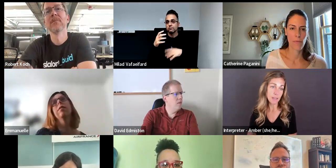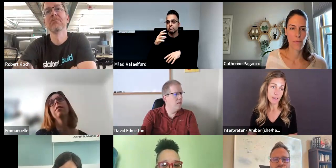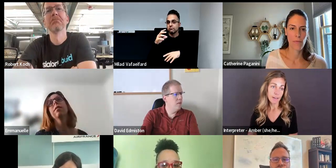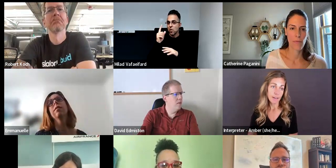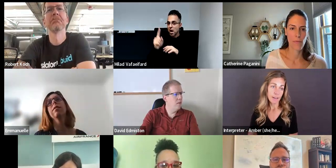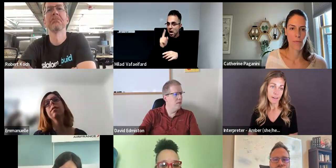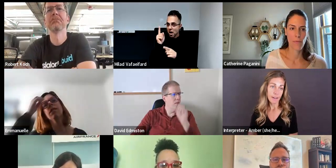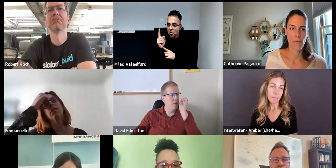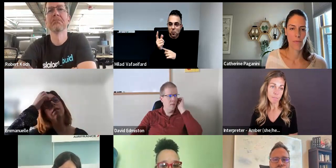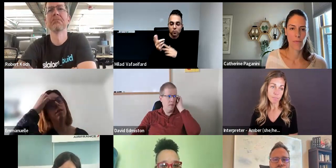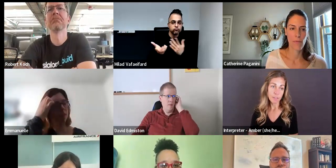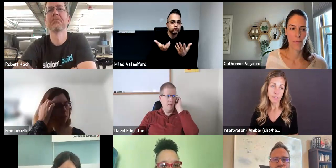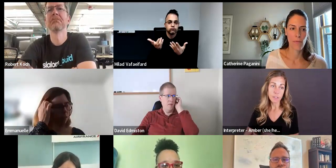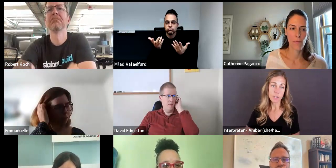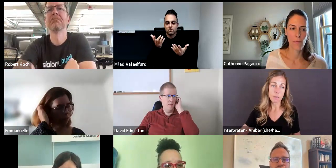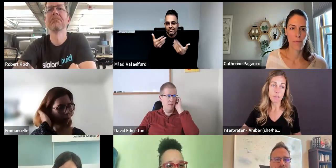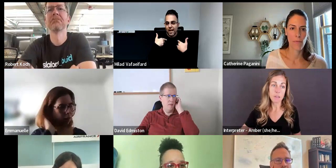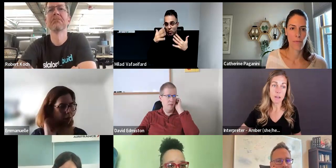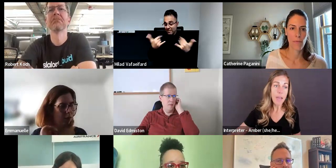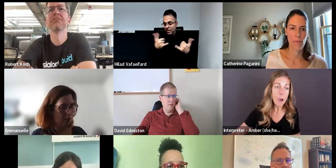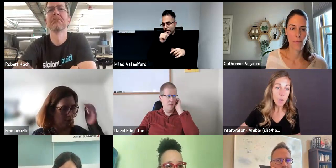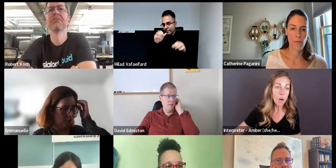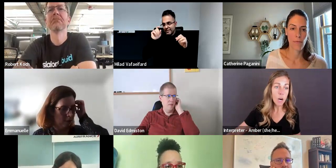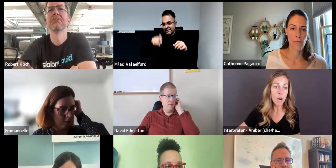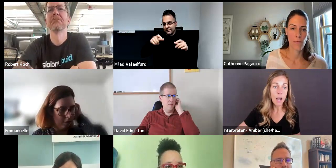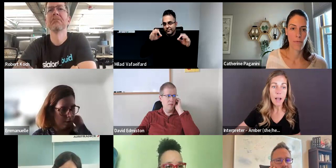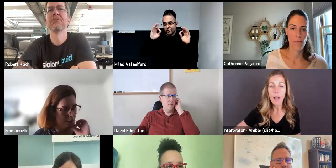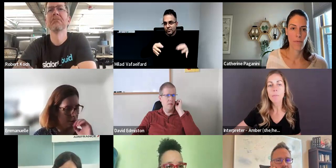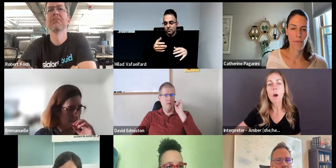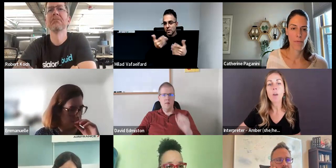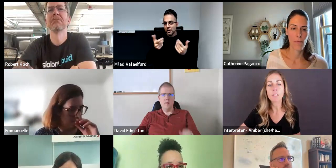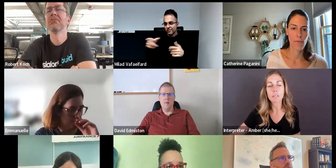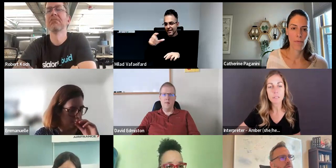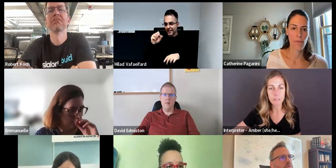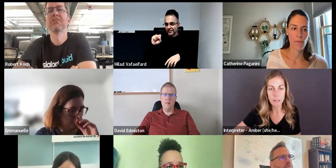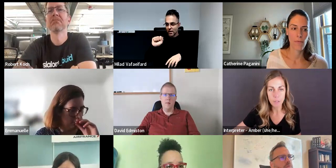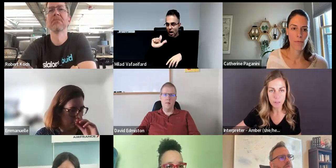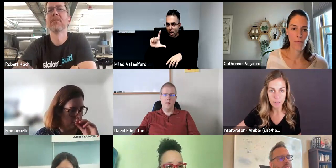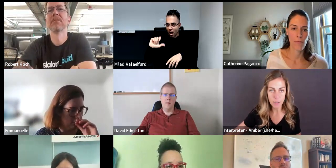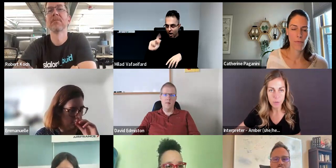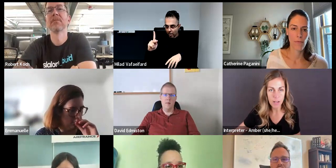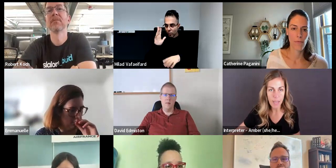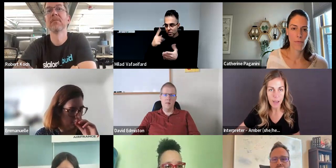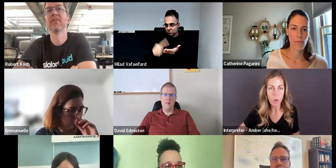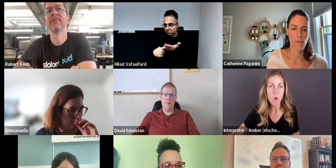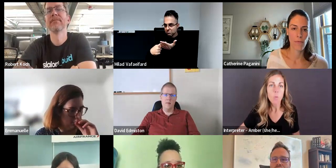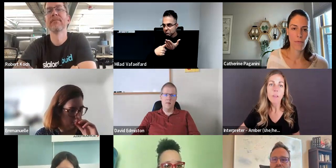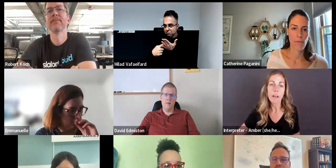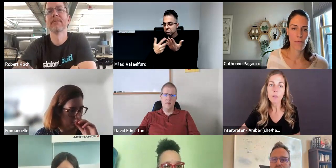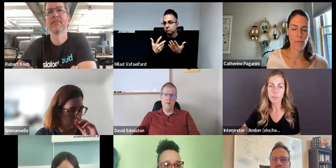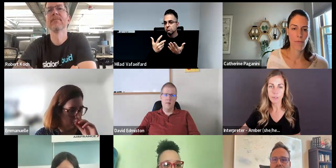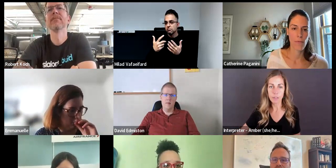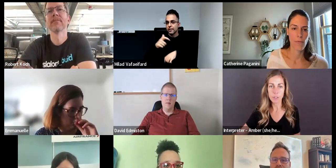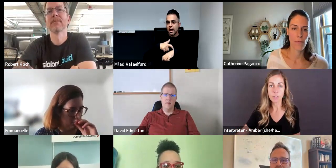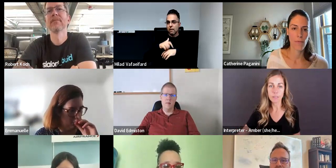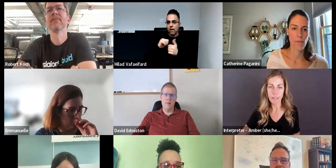meet? Is it going to be an hour? I'm obviously this doesn't have to get decided right now. We can